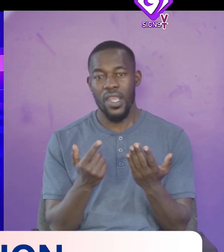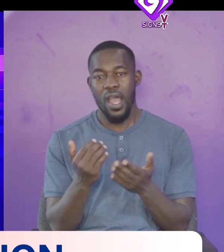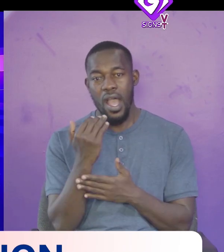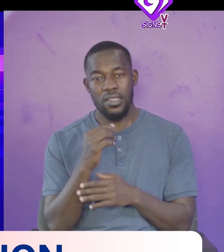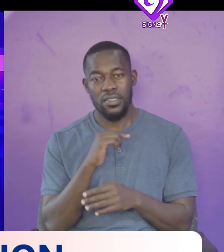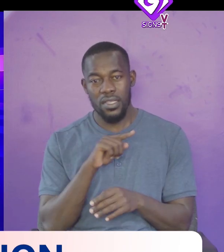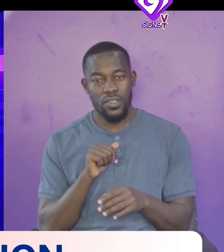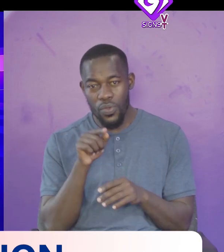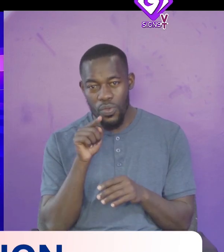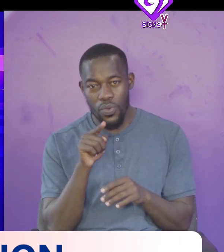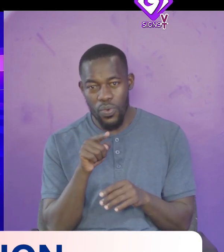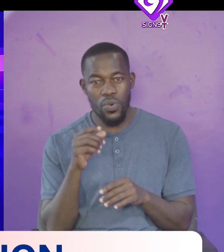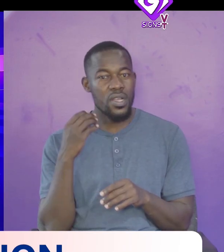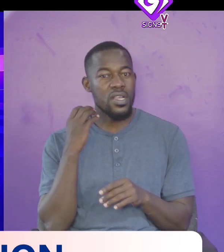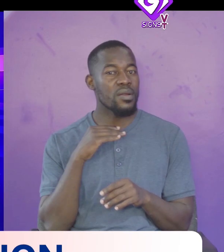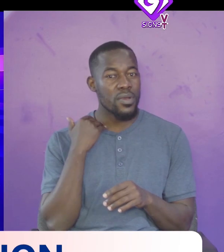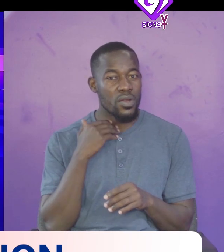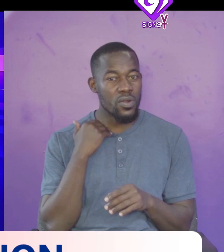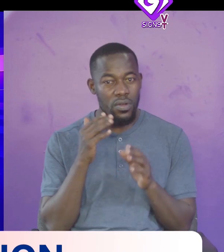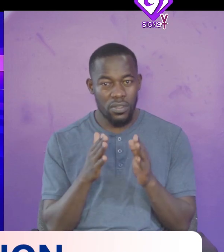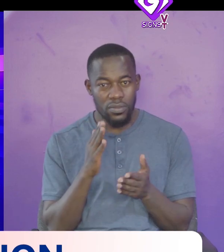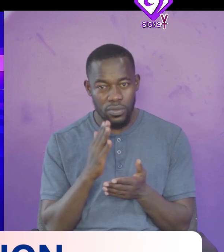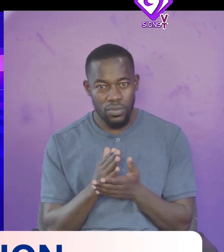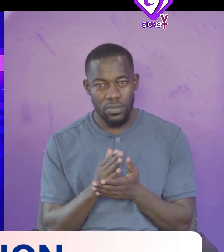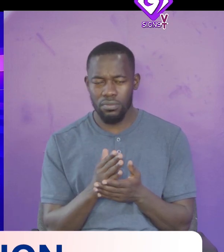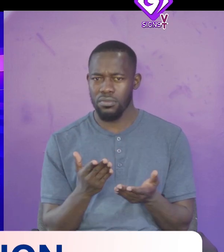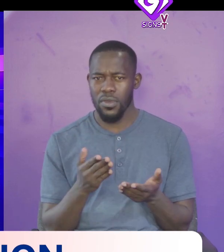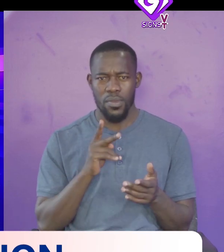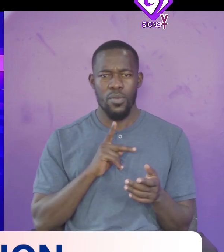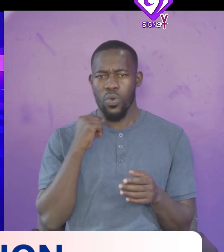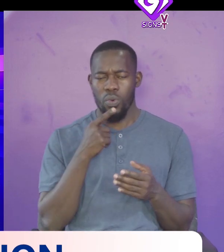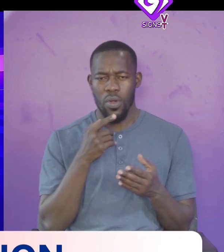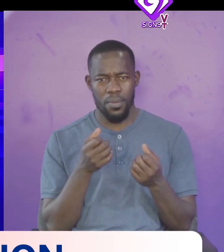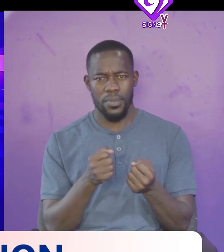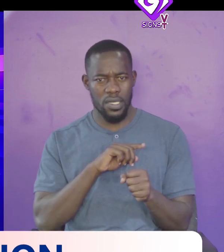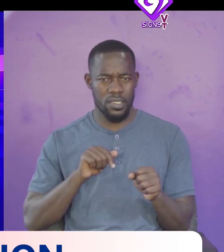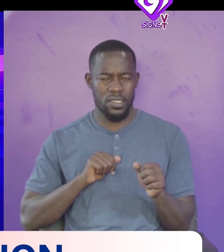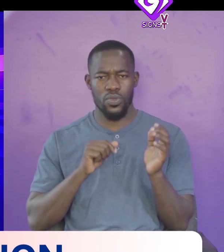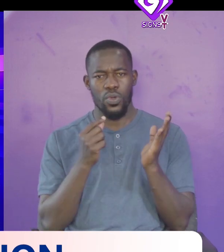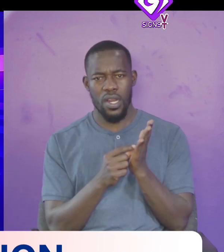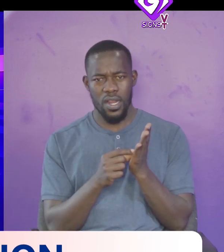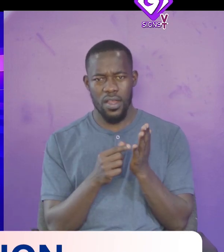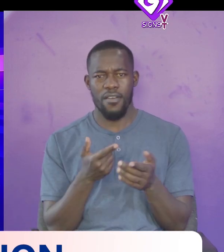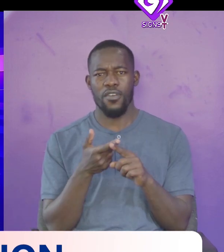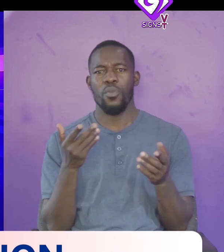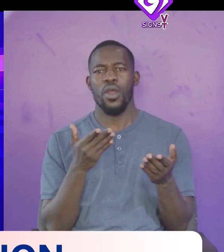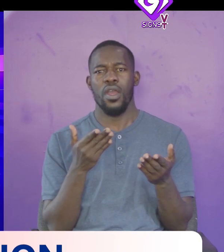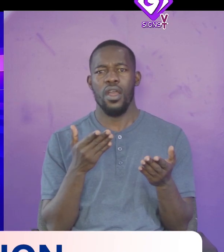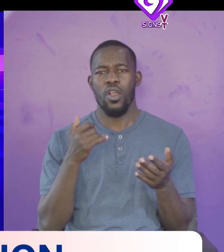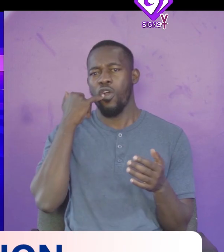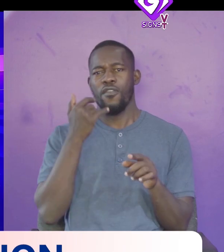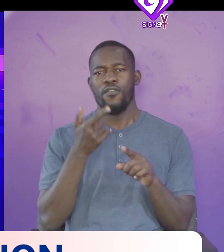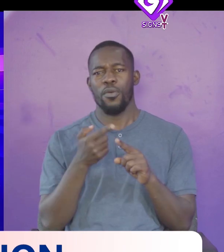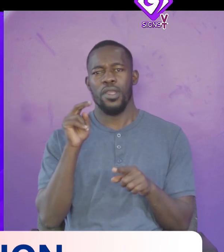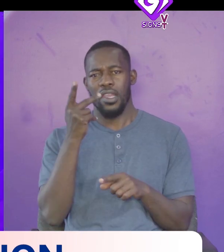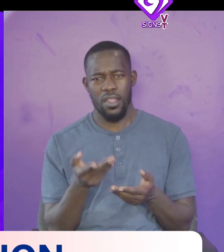not interested in us anymore because the people who were holding us in Uganda were people who had called them from Kenya. Oh, so it was Kenyan. It